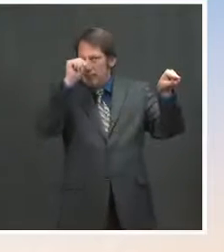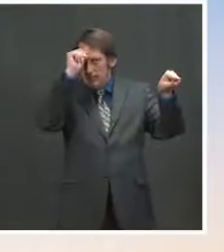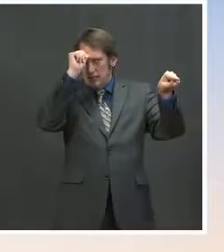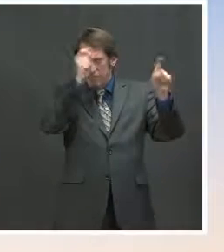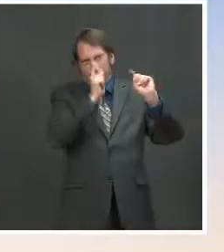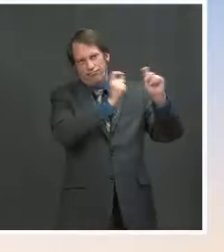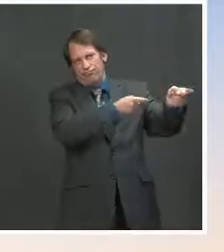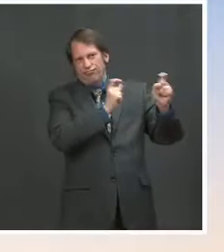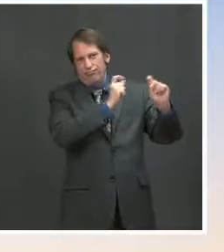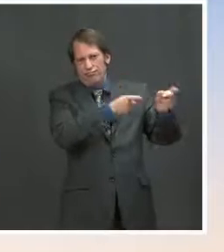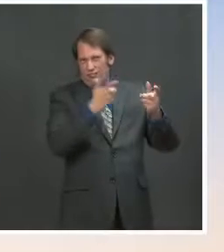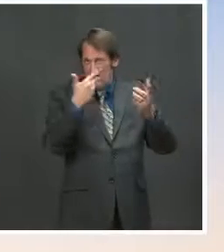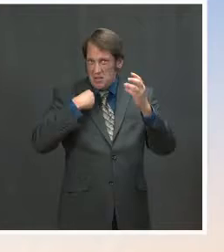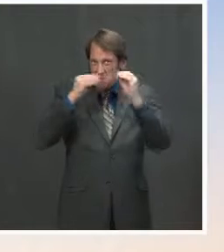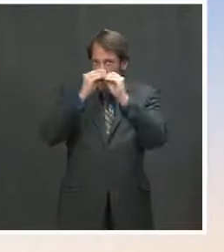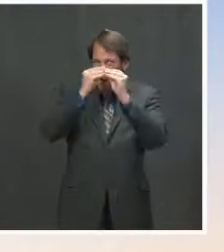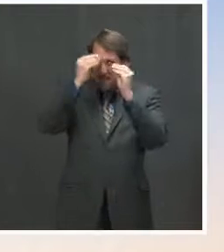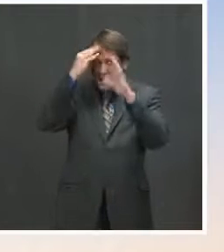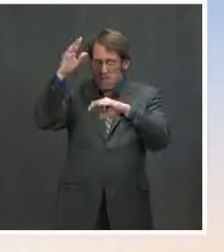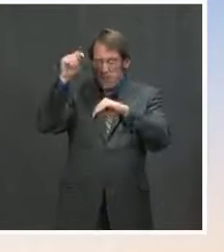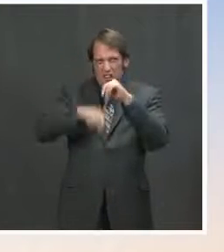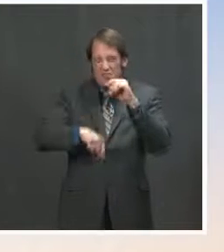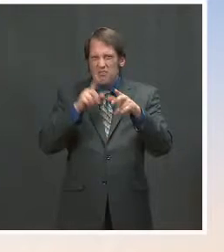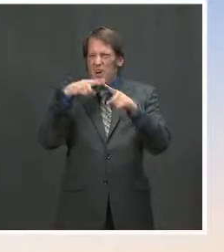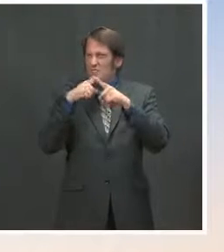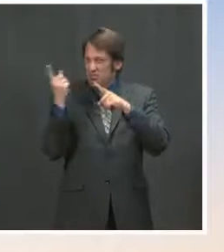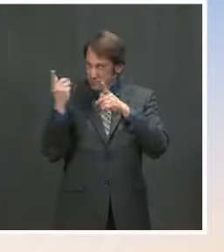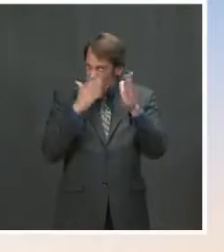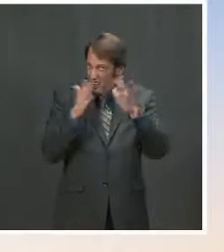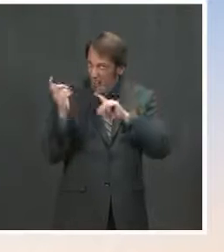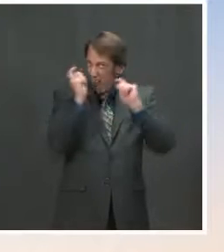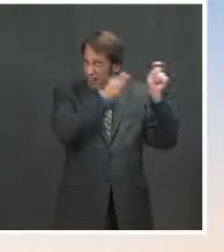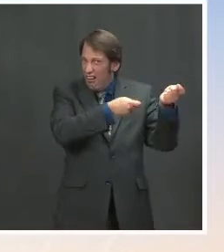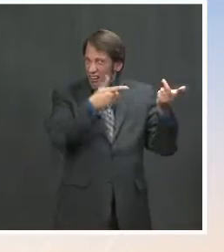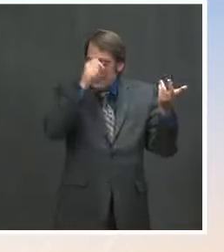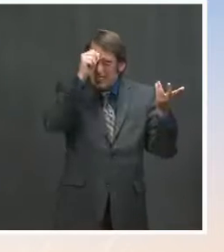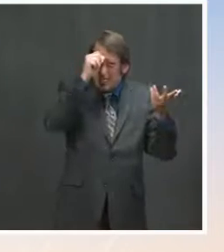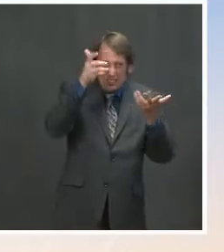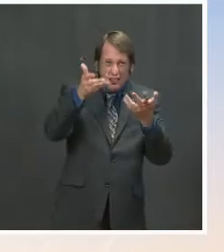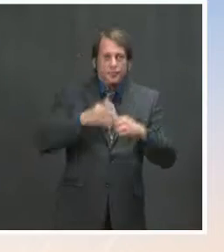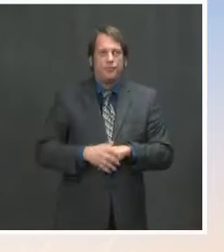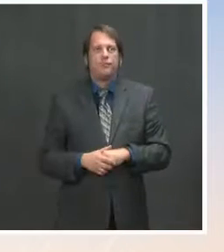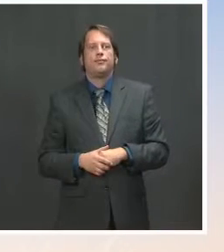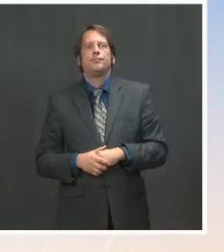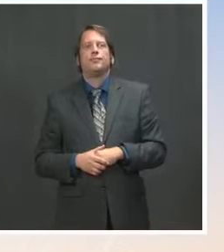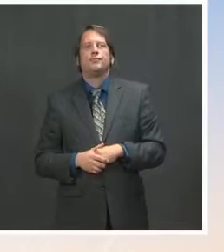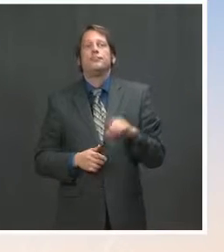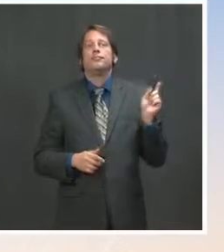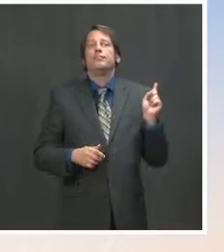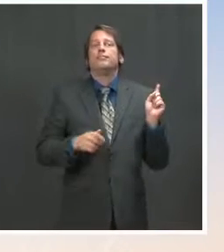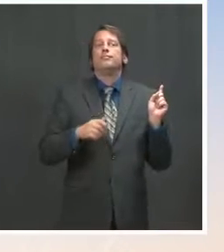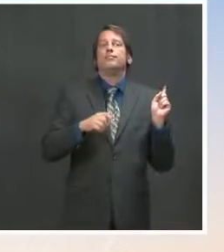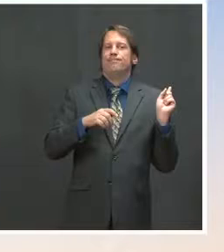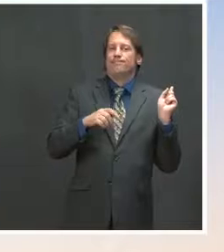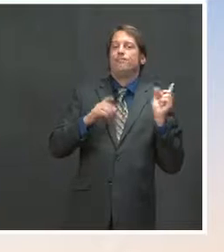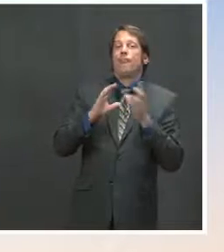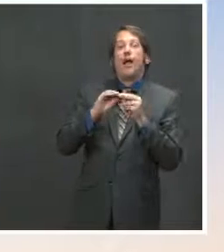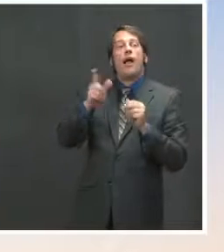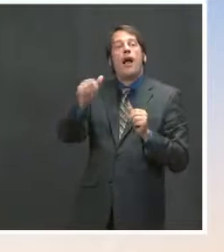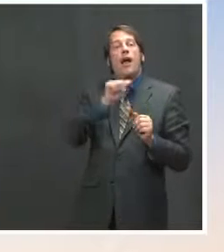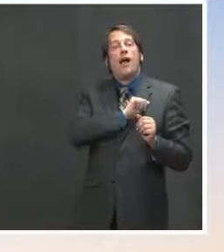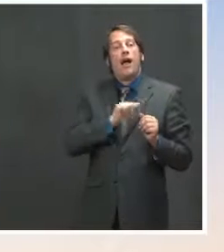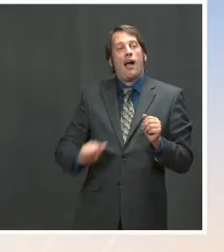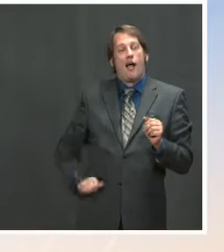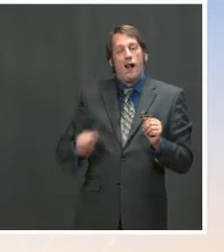timeline? Sure. So, Ambassador Catherine Tai, of course, gave some remarks at a World Trade Organization virtual conference last week,